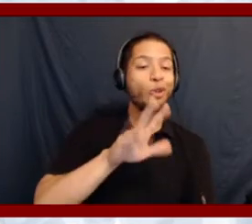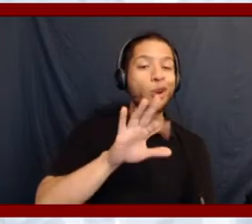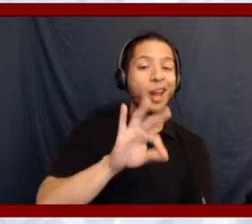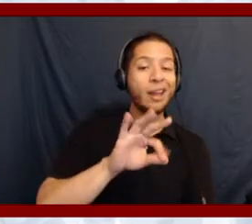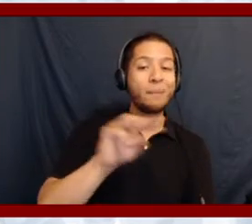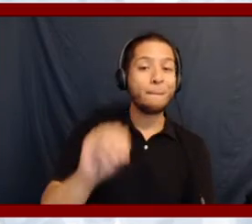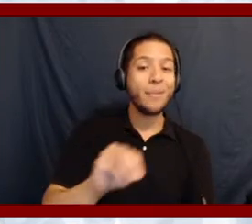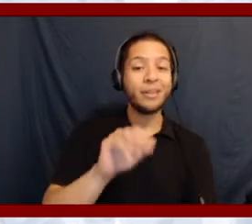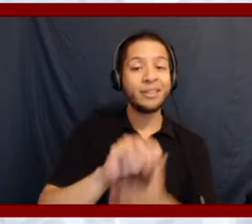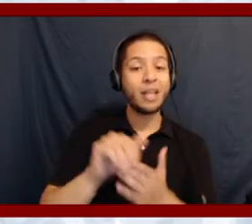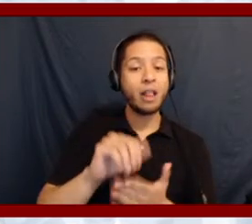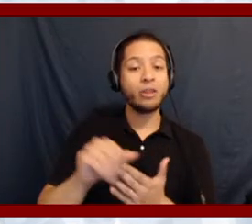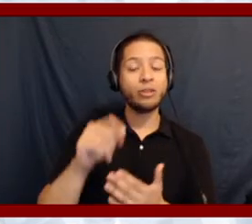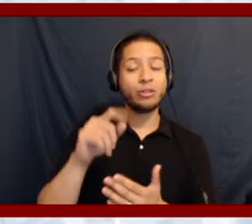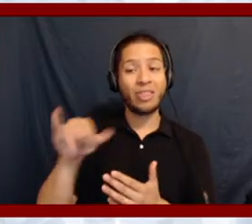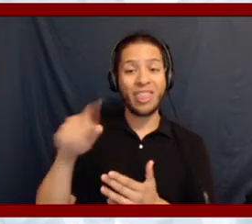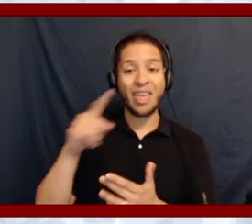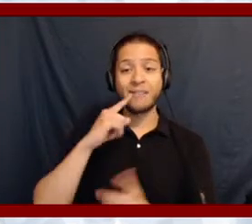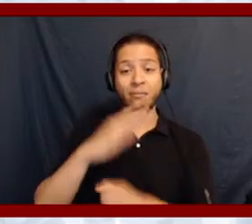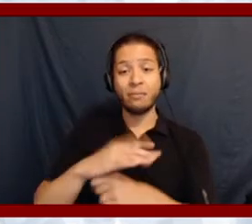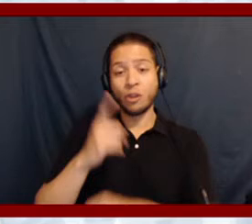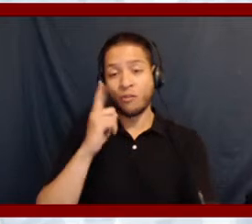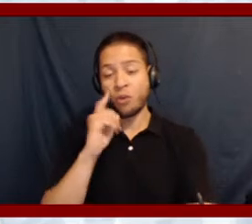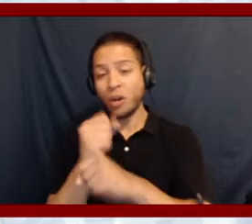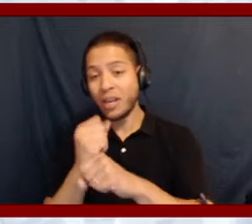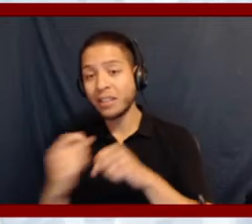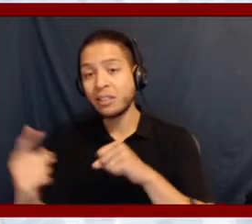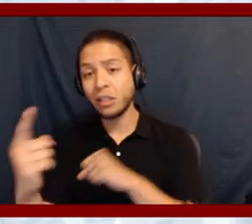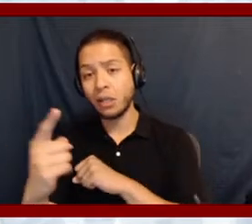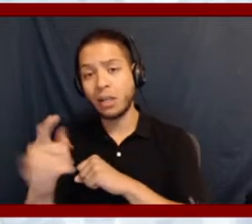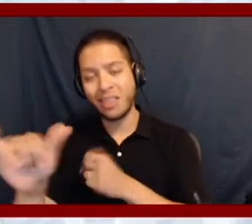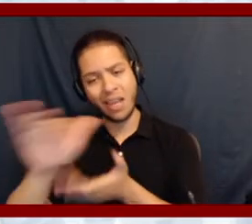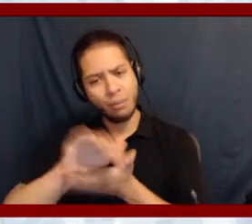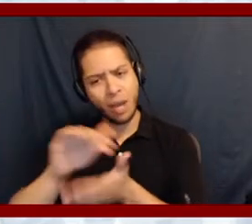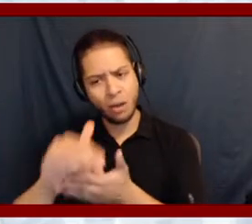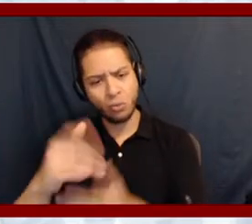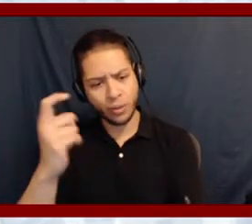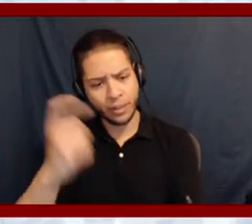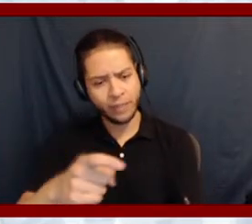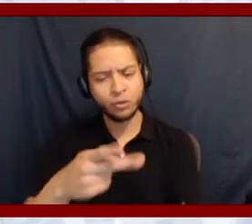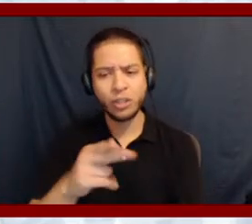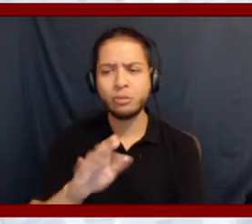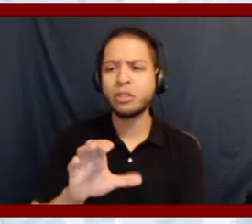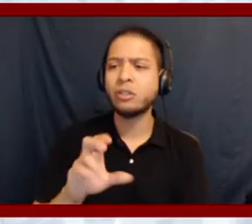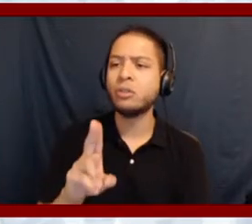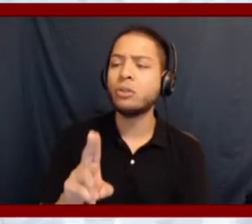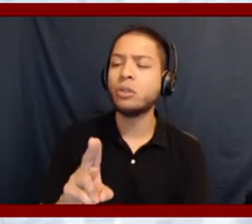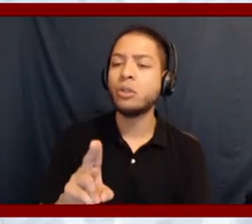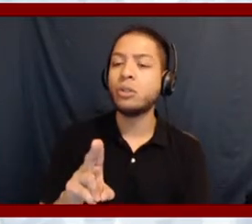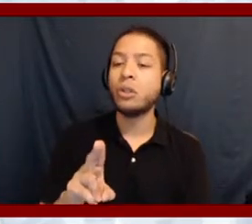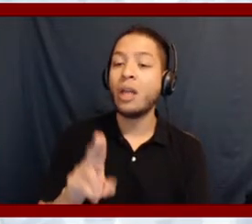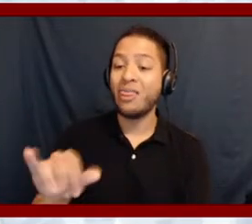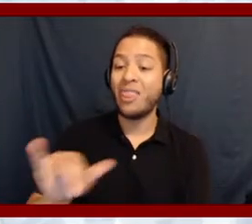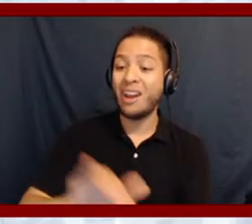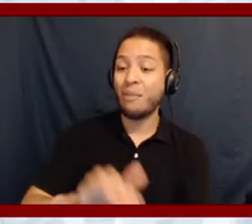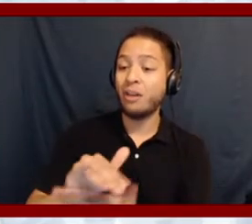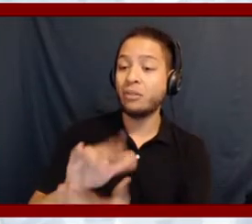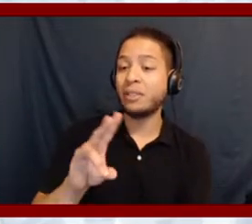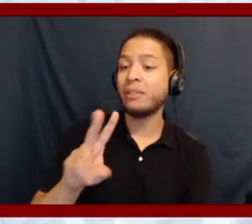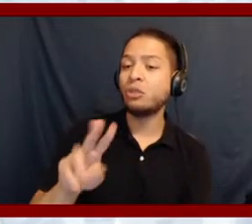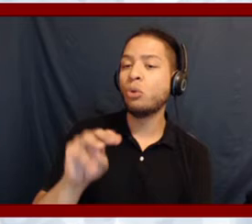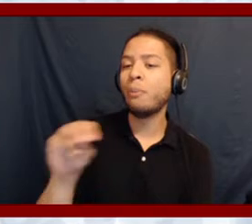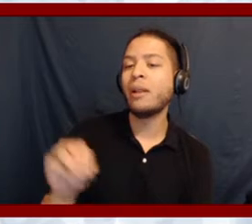next year for HBCUs that we want to put out. And I think that $72 million of that is discretionary spending.